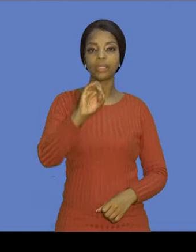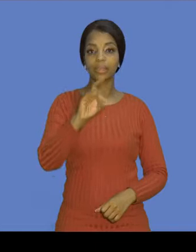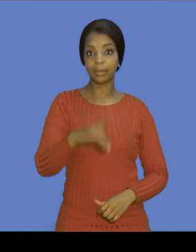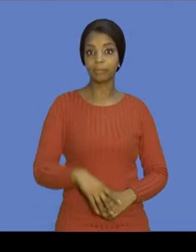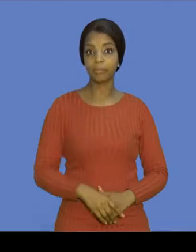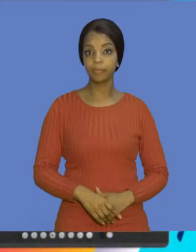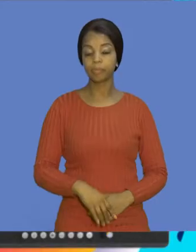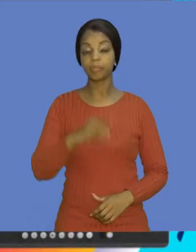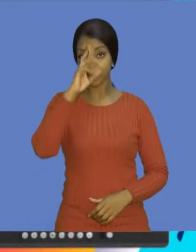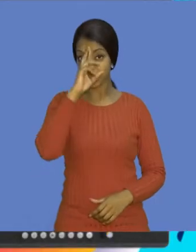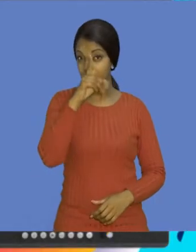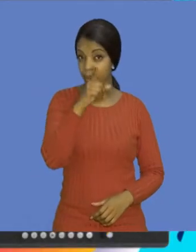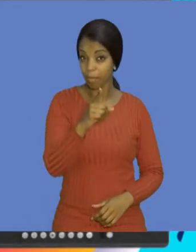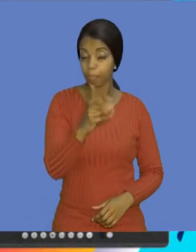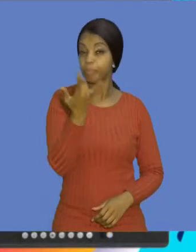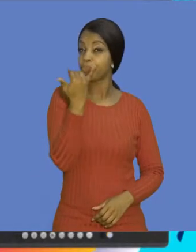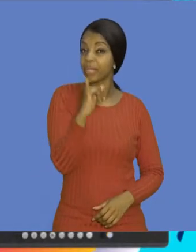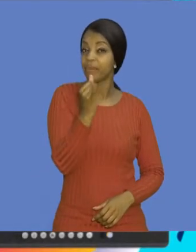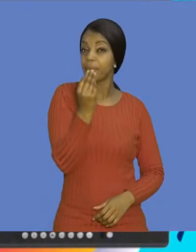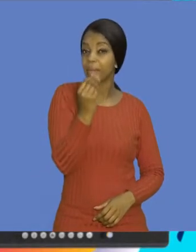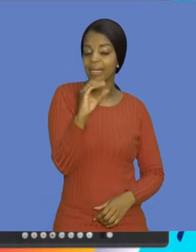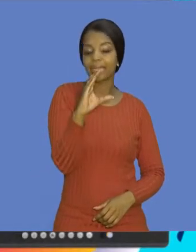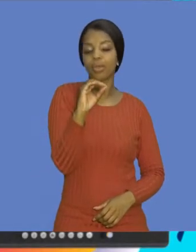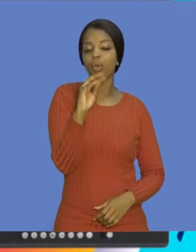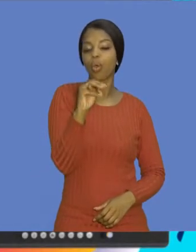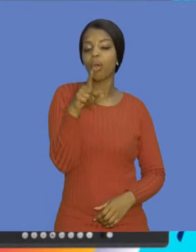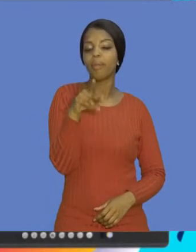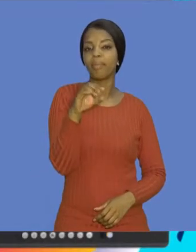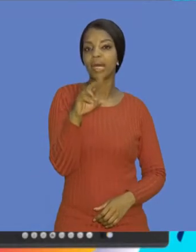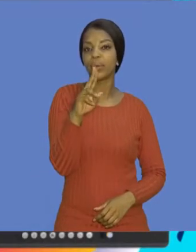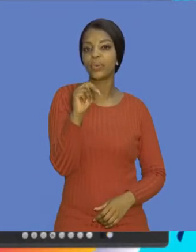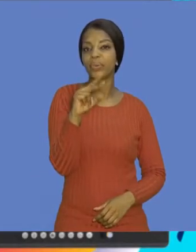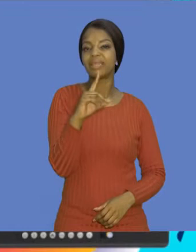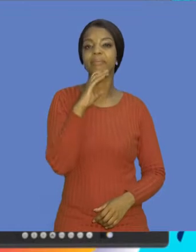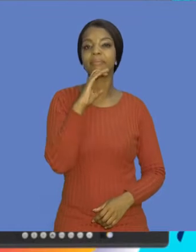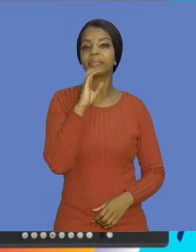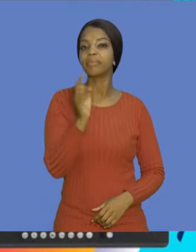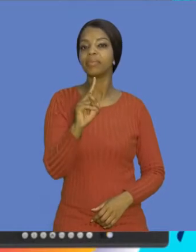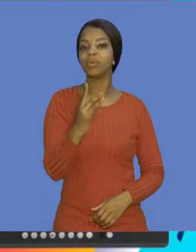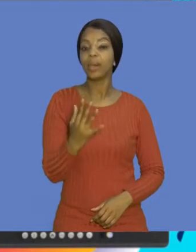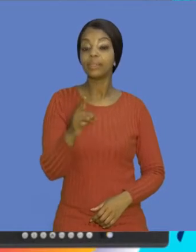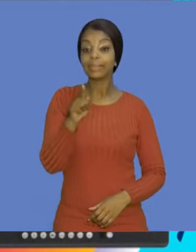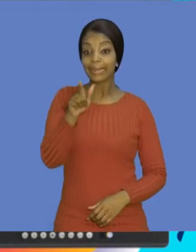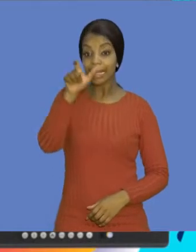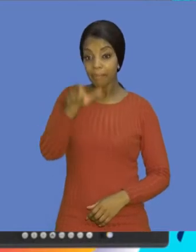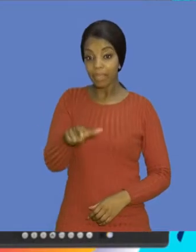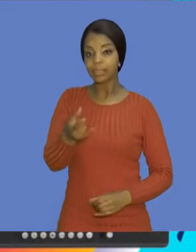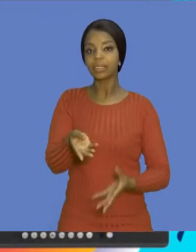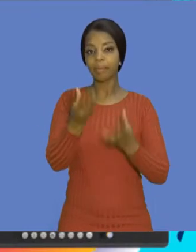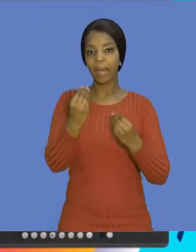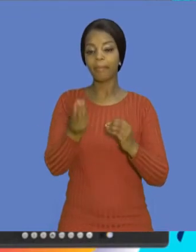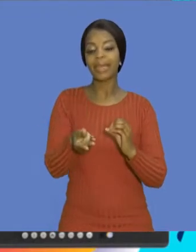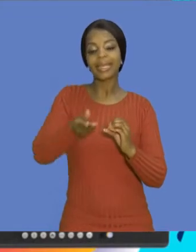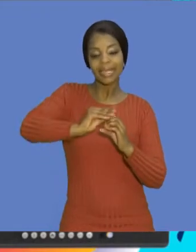last lesson was, if it's compounded monthly, it simply means that this person is going to get interest every